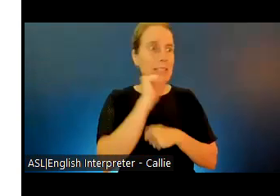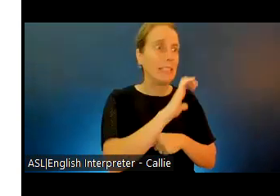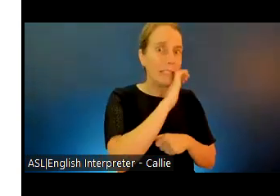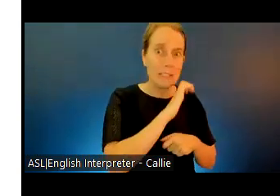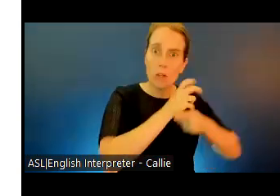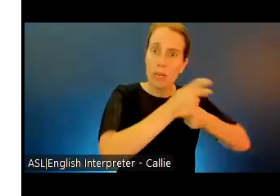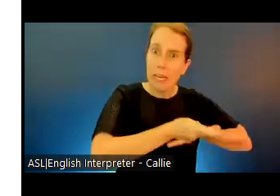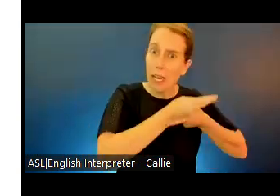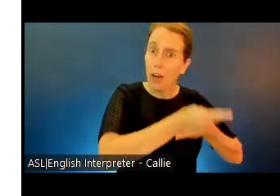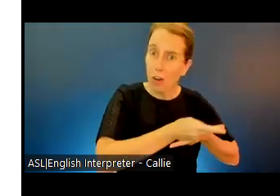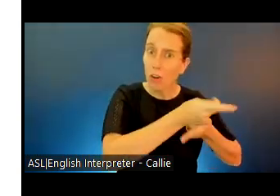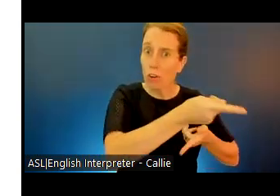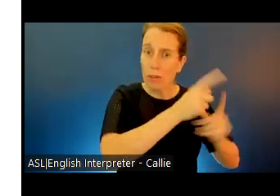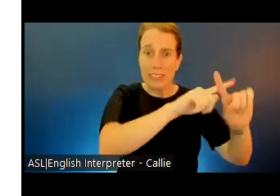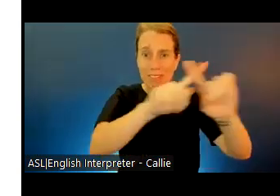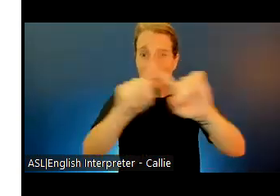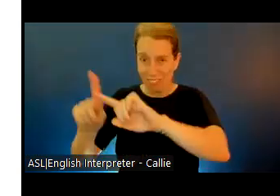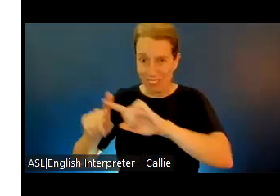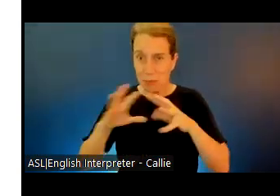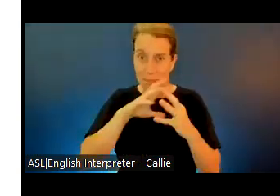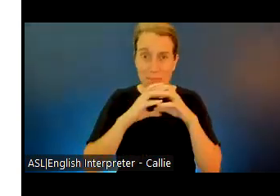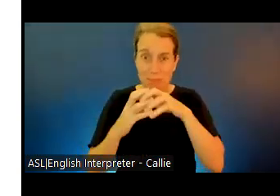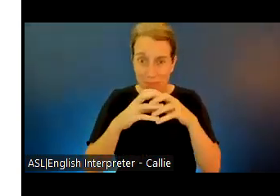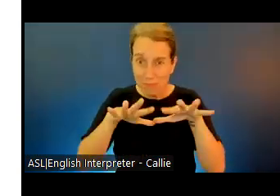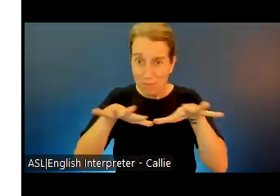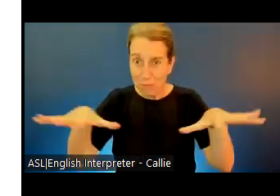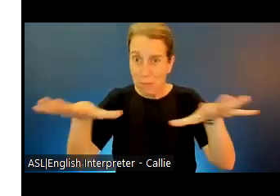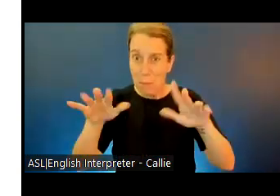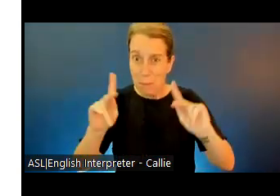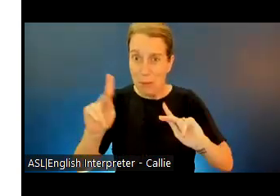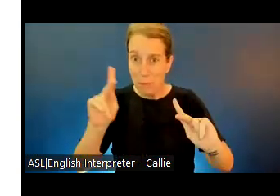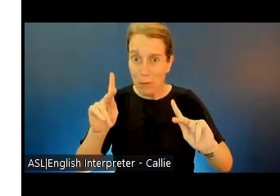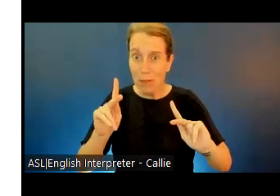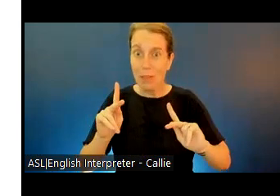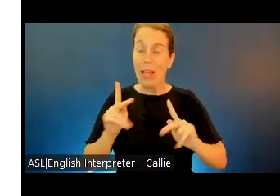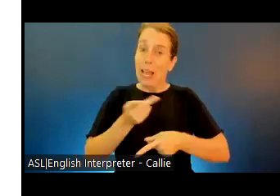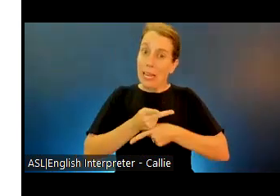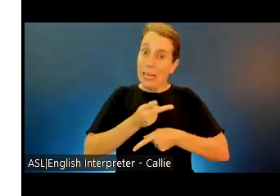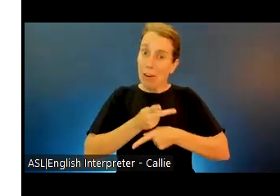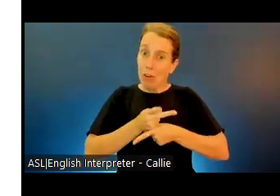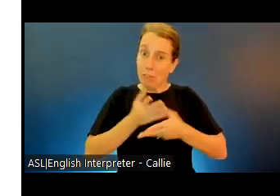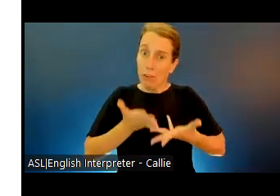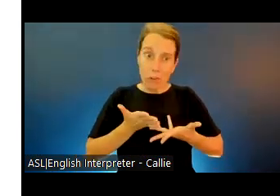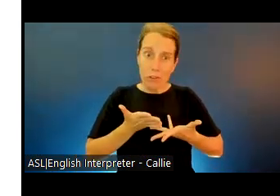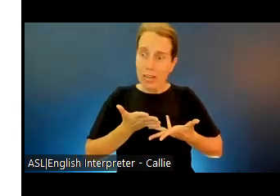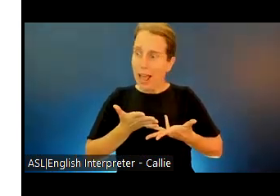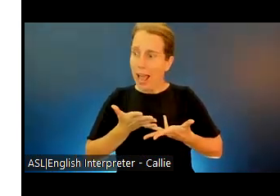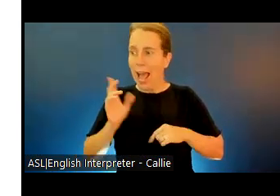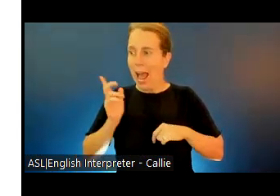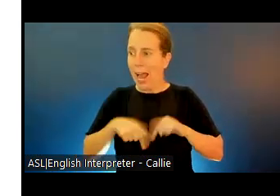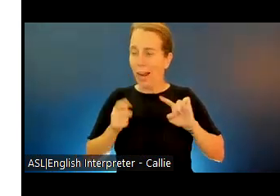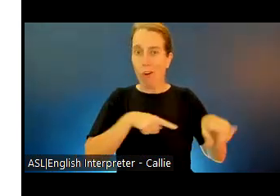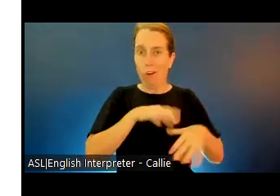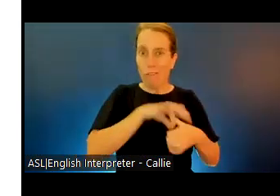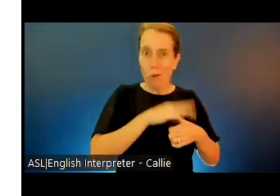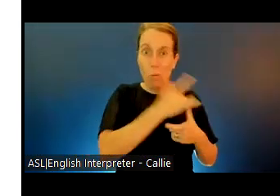the intersections. And we want to make sure that caregivers are part of that designated voting block when people go to vote this year. And